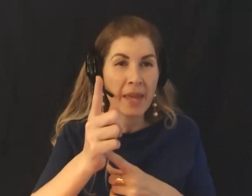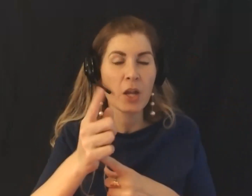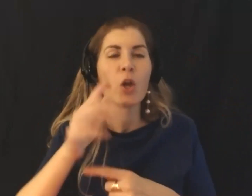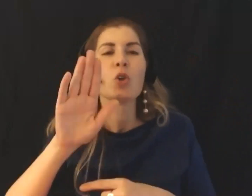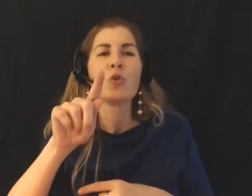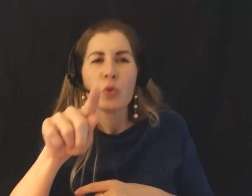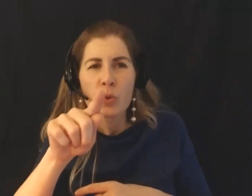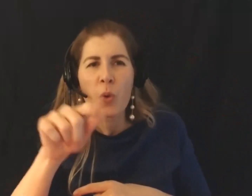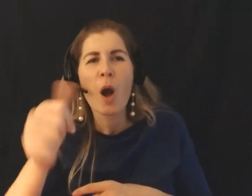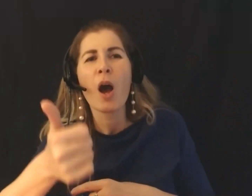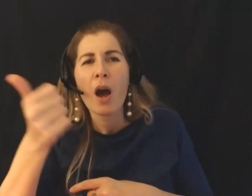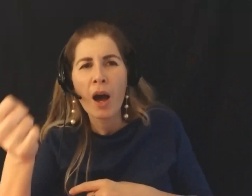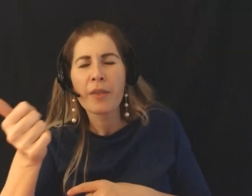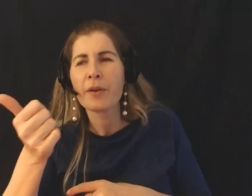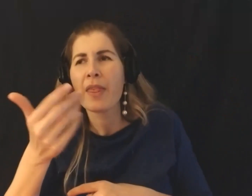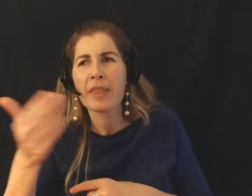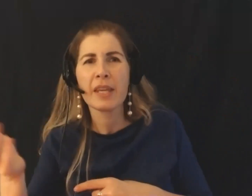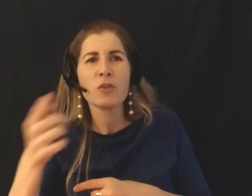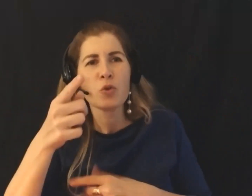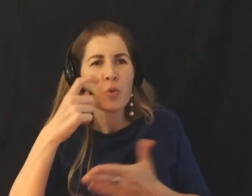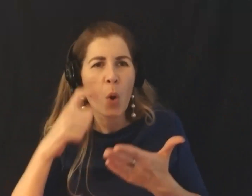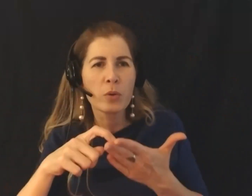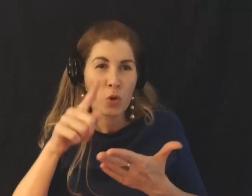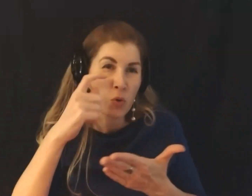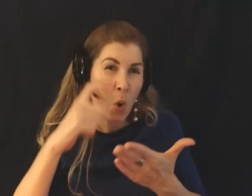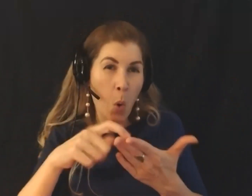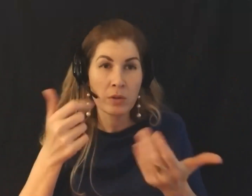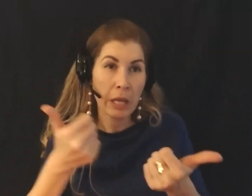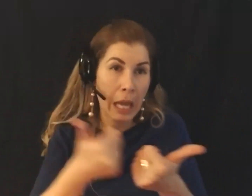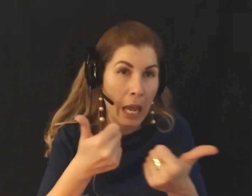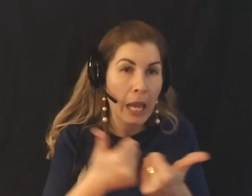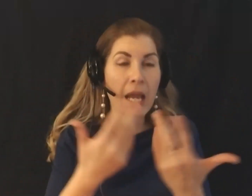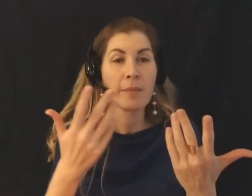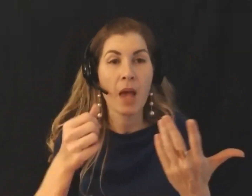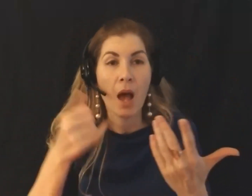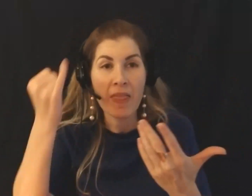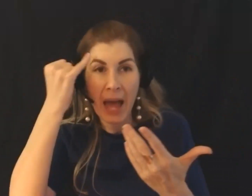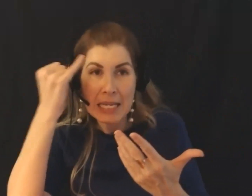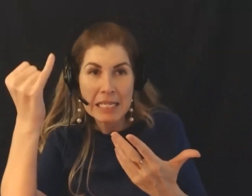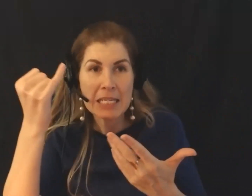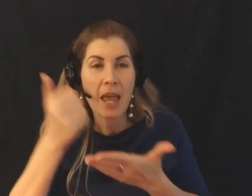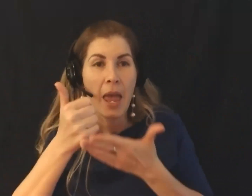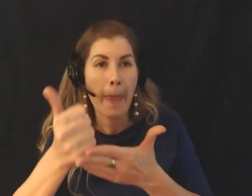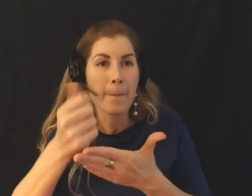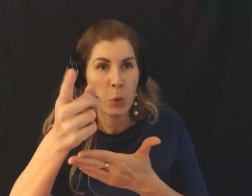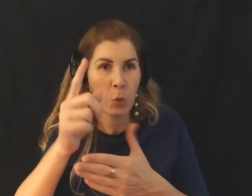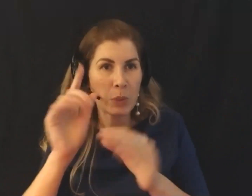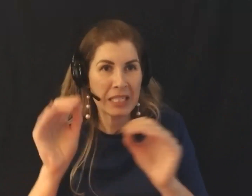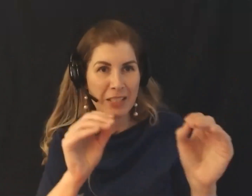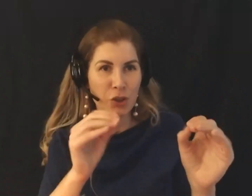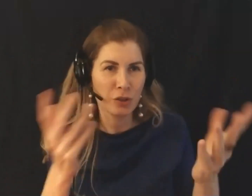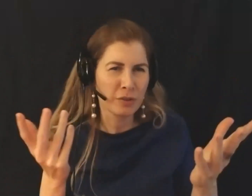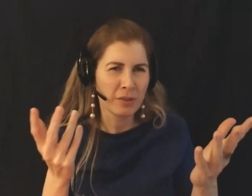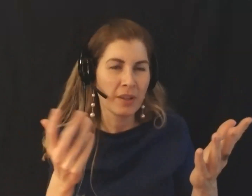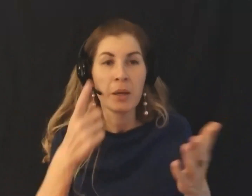other things that you have noticed, whether it be games or just methods that are working virtually, if you could just go ahead and type them in the